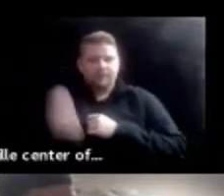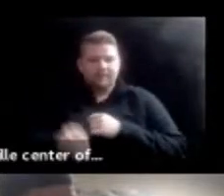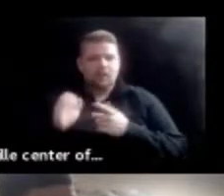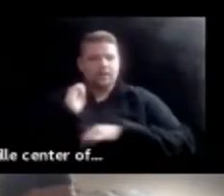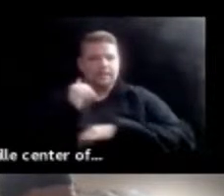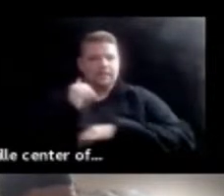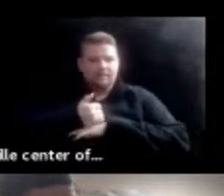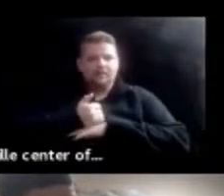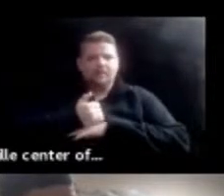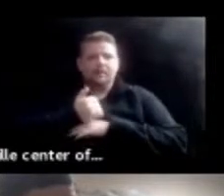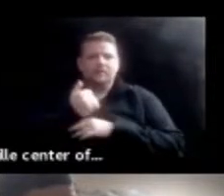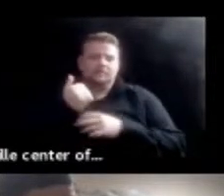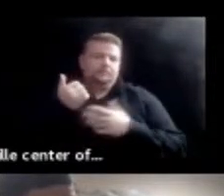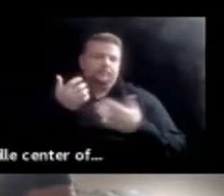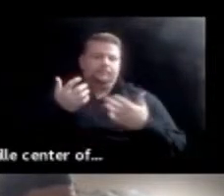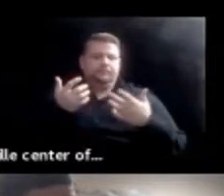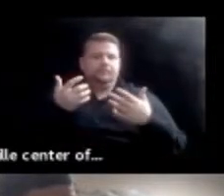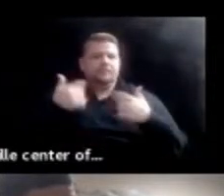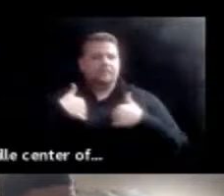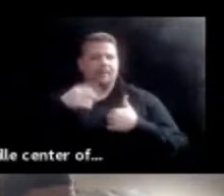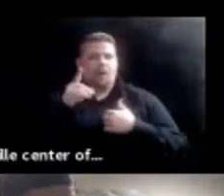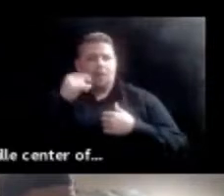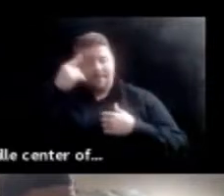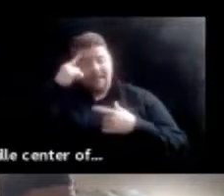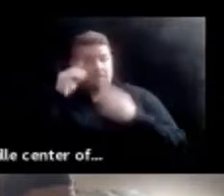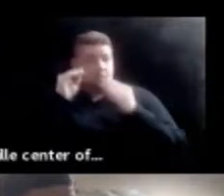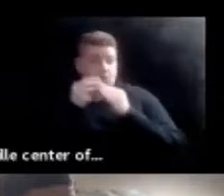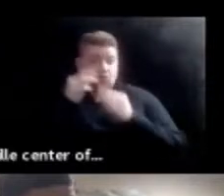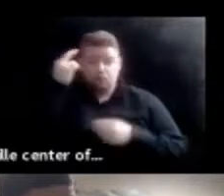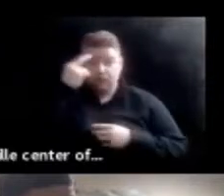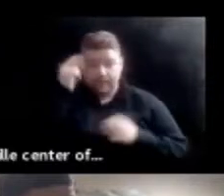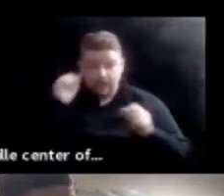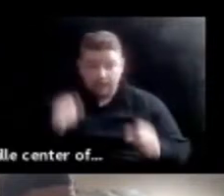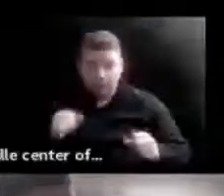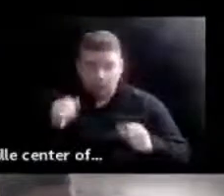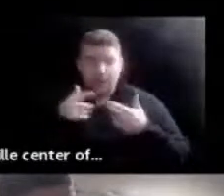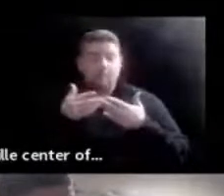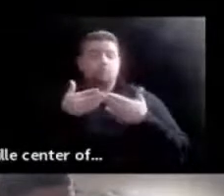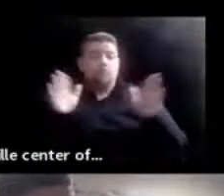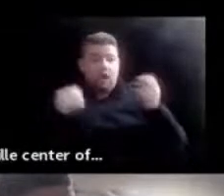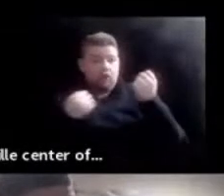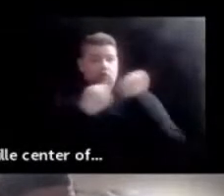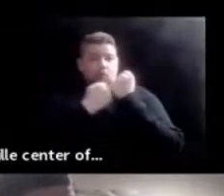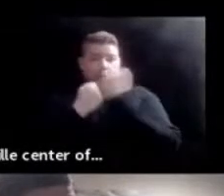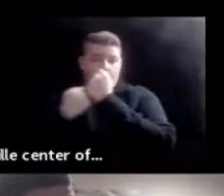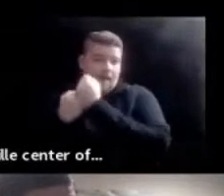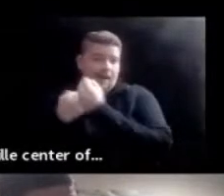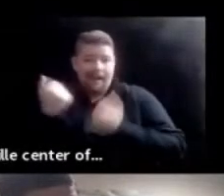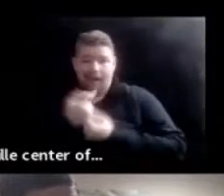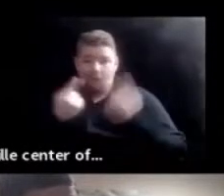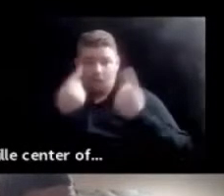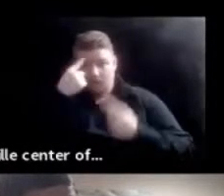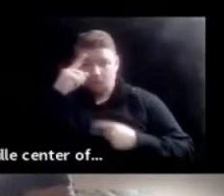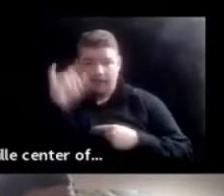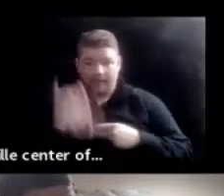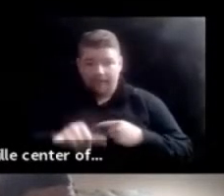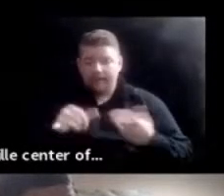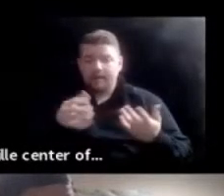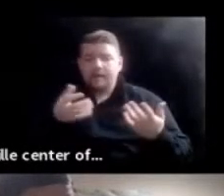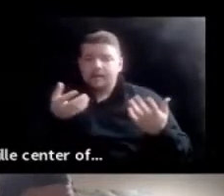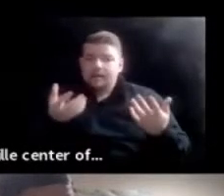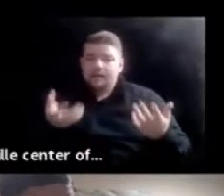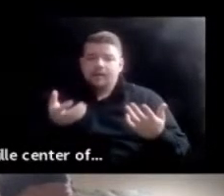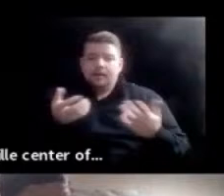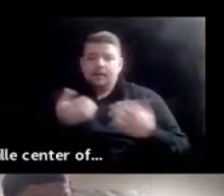into place, which I think is much more reasonable. We had broad support by everybody here for that.